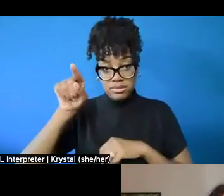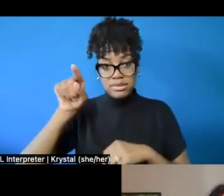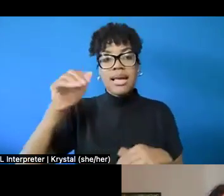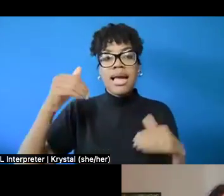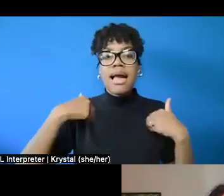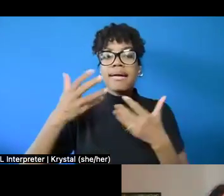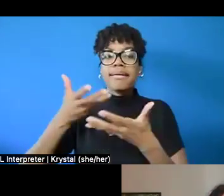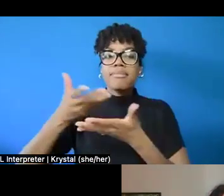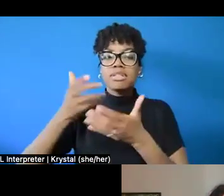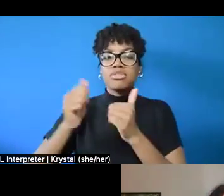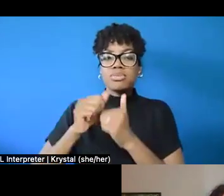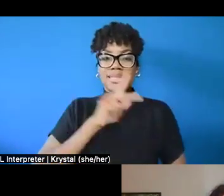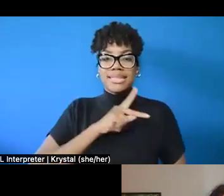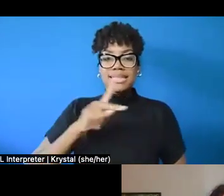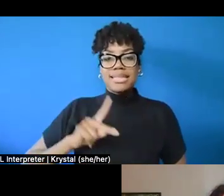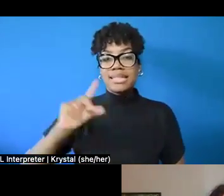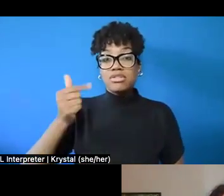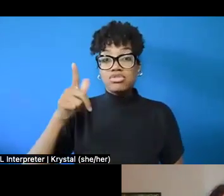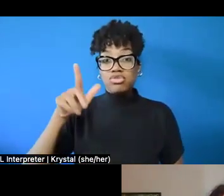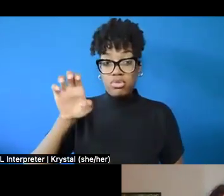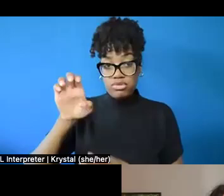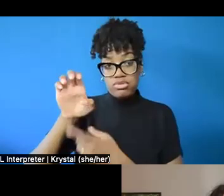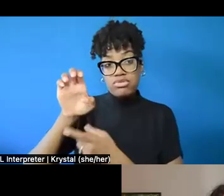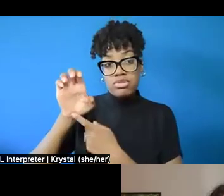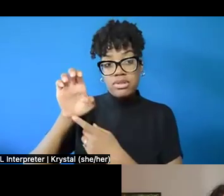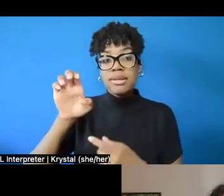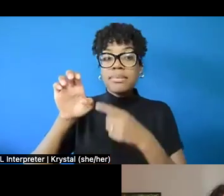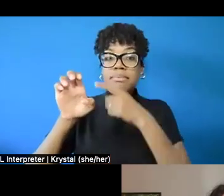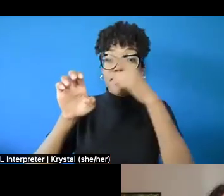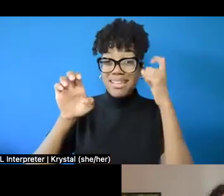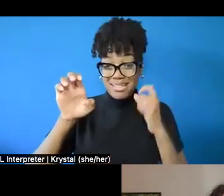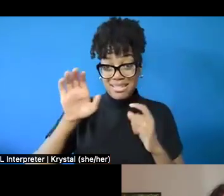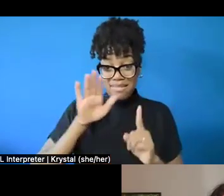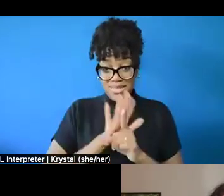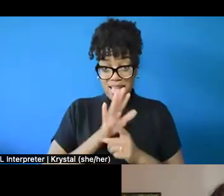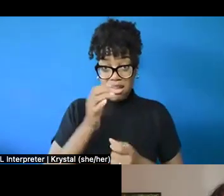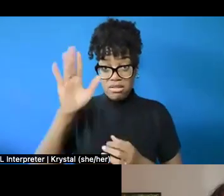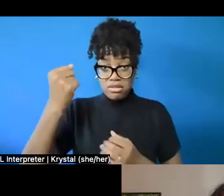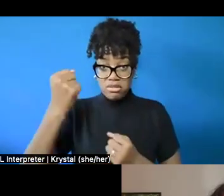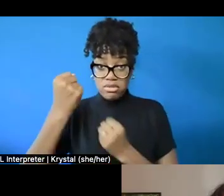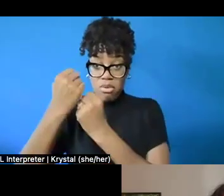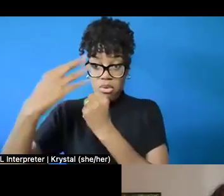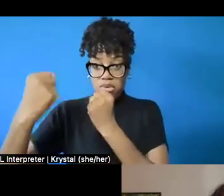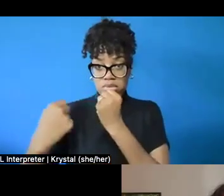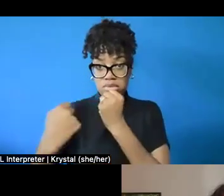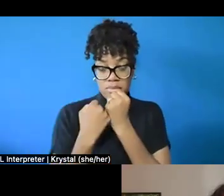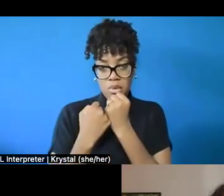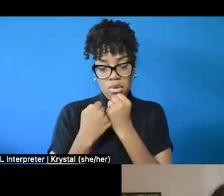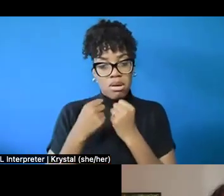British, they were able to maintain a lot of the Iroquois land and have a whole reserve in